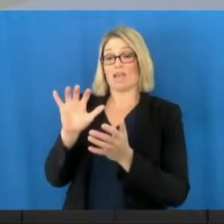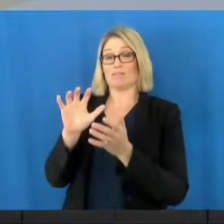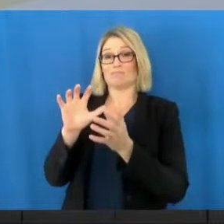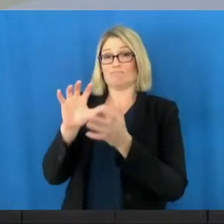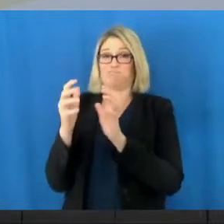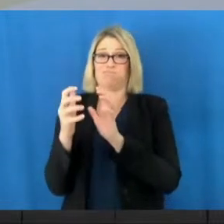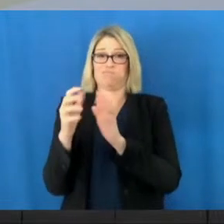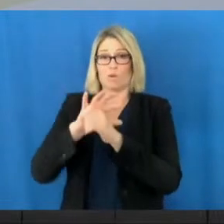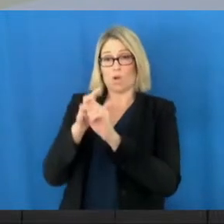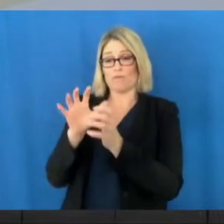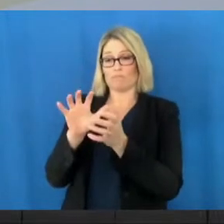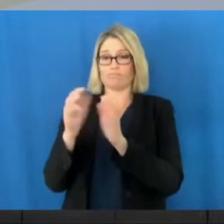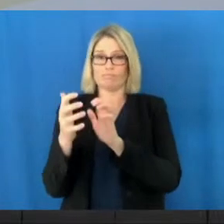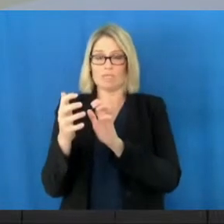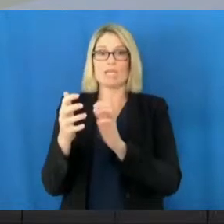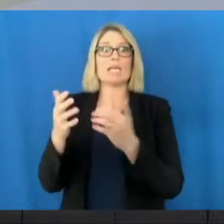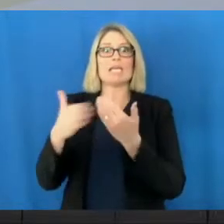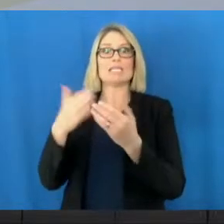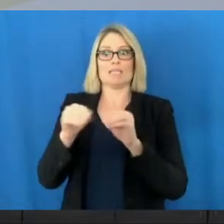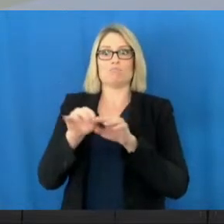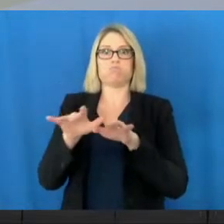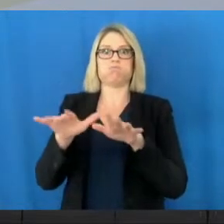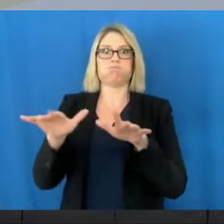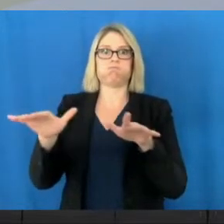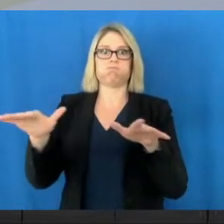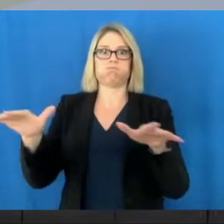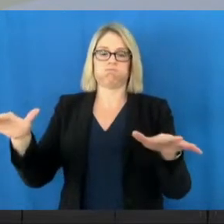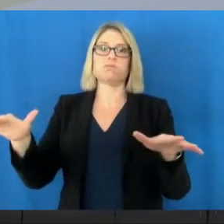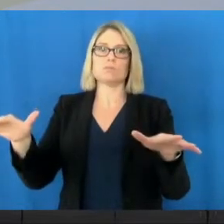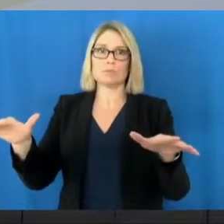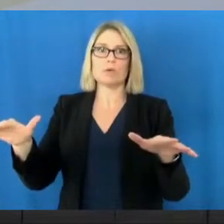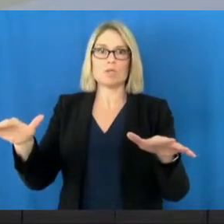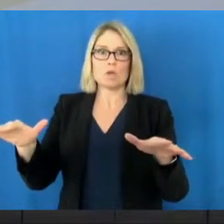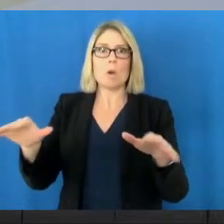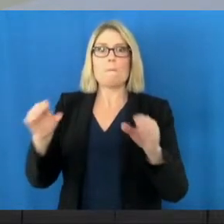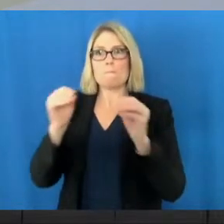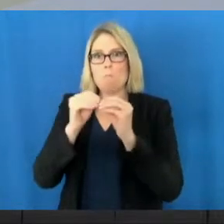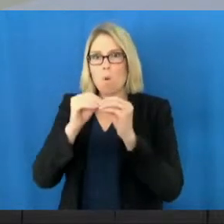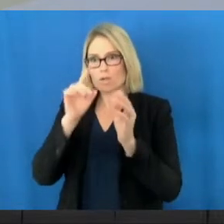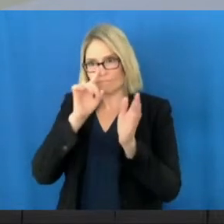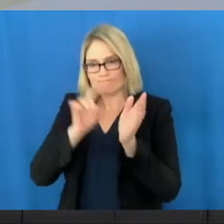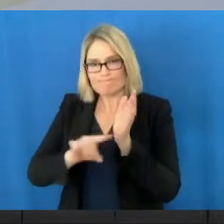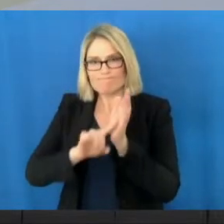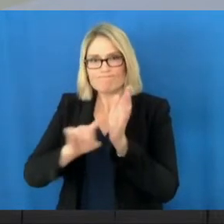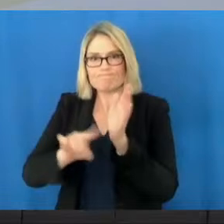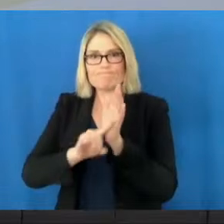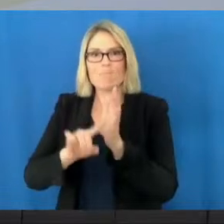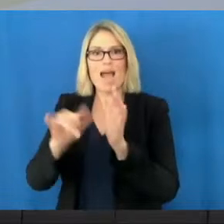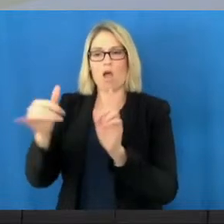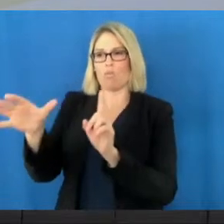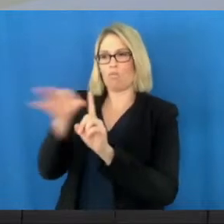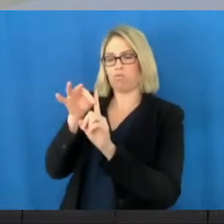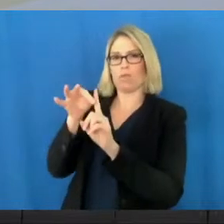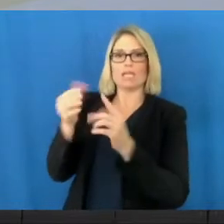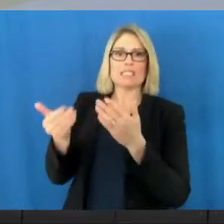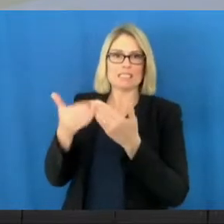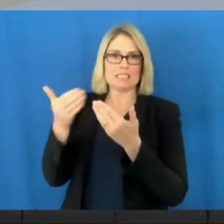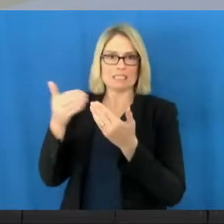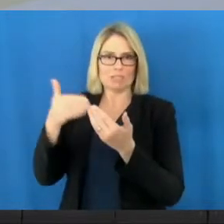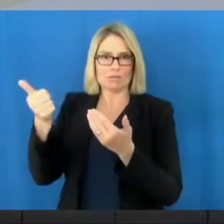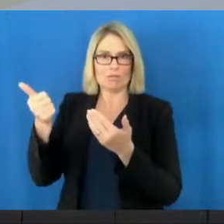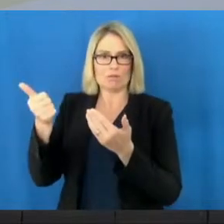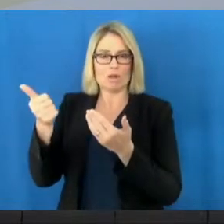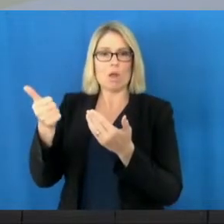accelerate transmission of COVID-19, and we are learning more about the transmissibility of the variants and their ability to cause